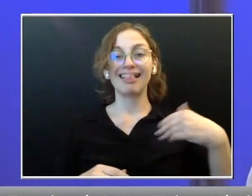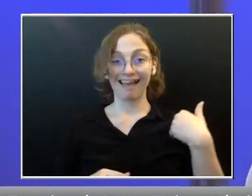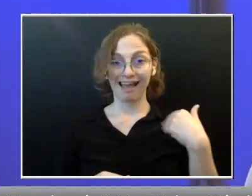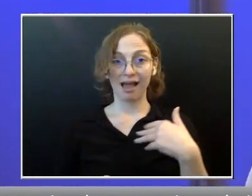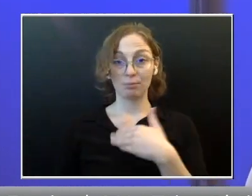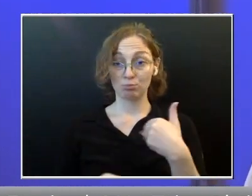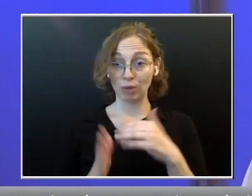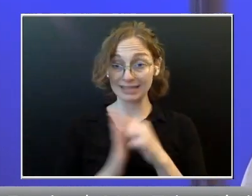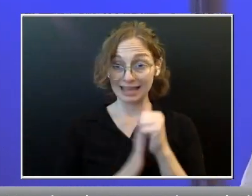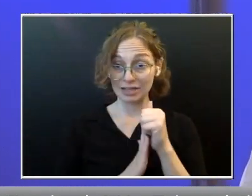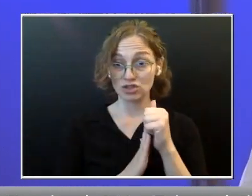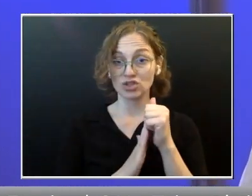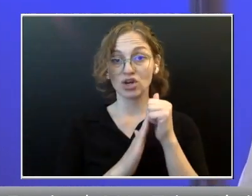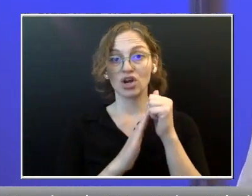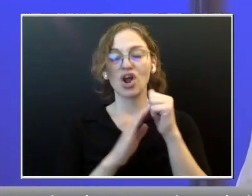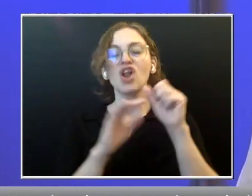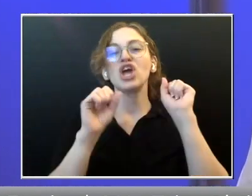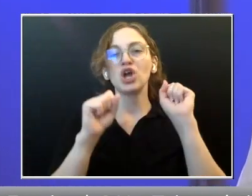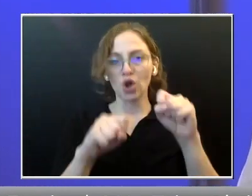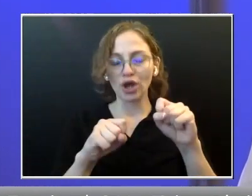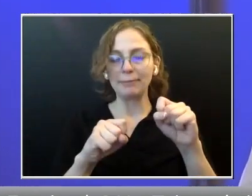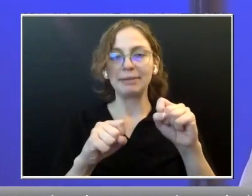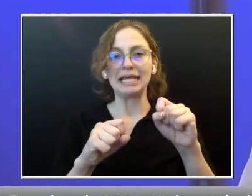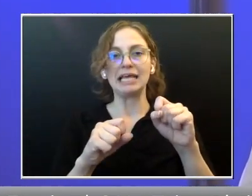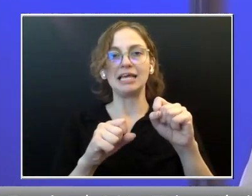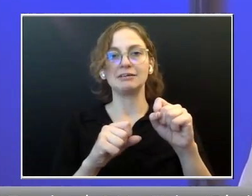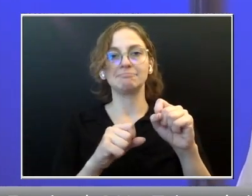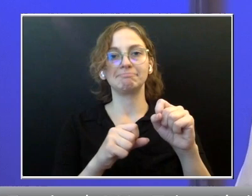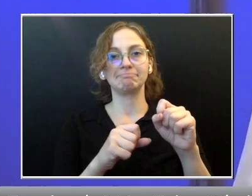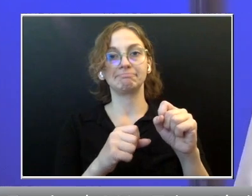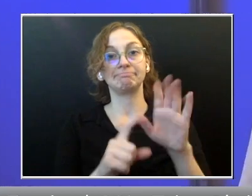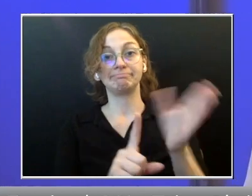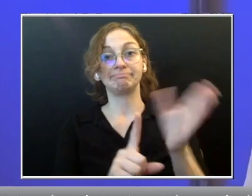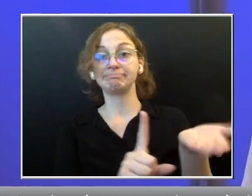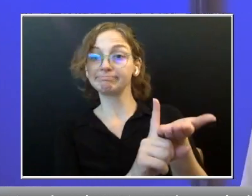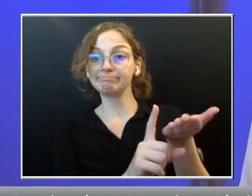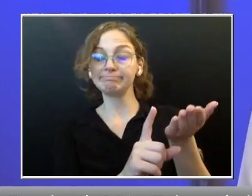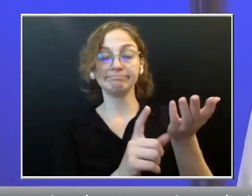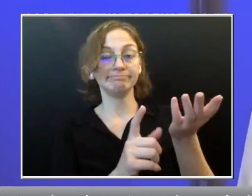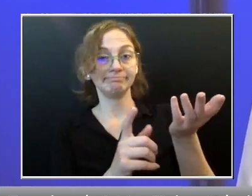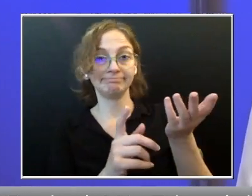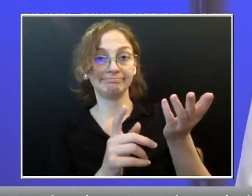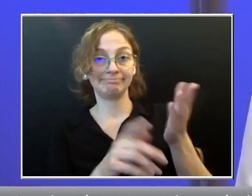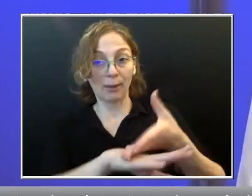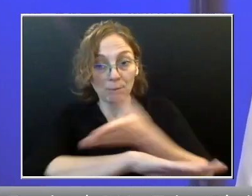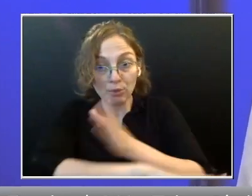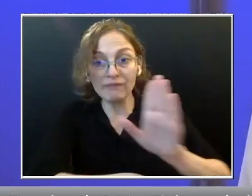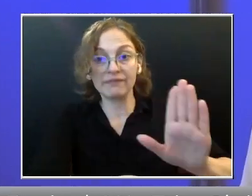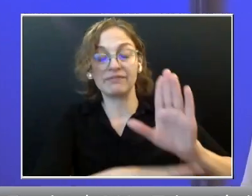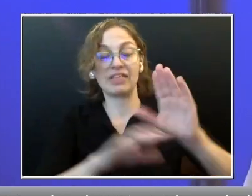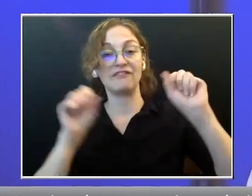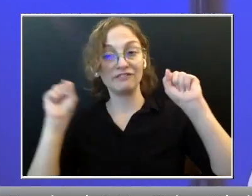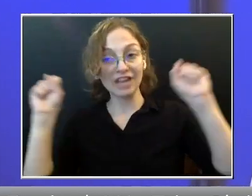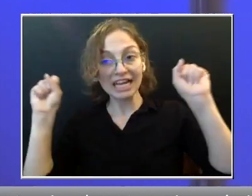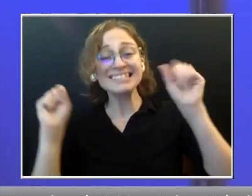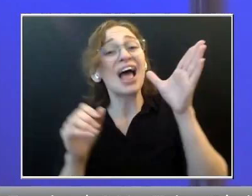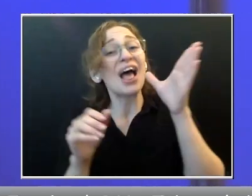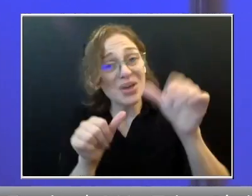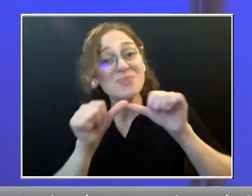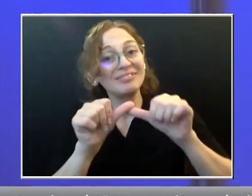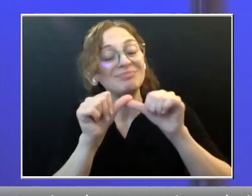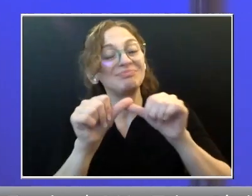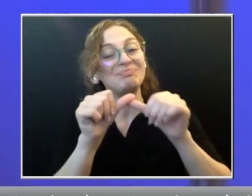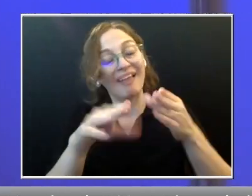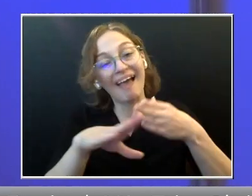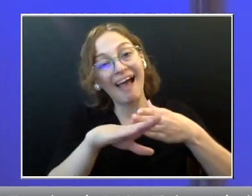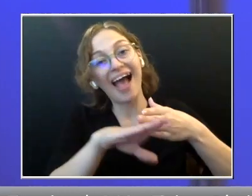schooled, if you will, to improve their fitness, and that they would even keep it up after we didn't